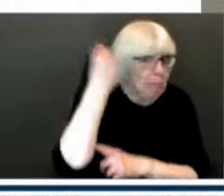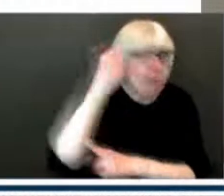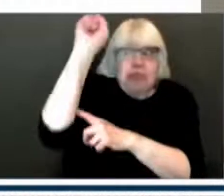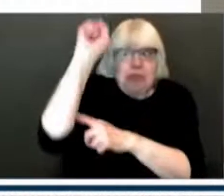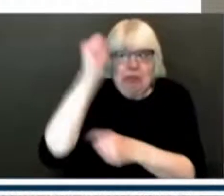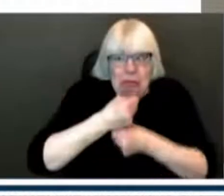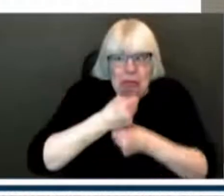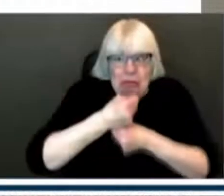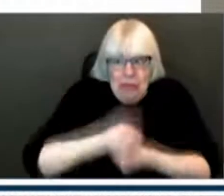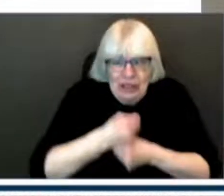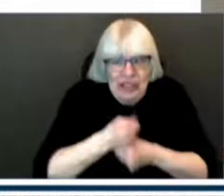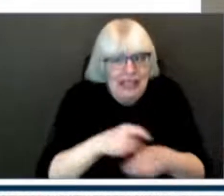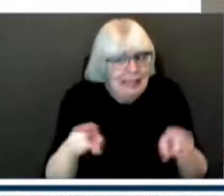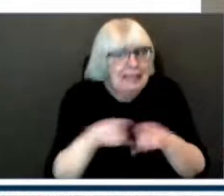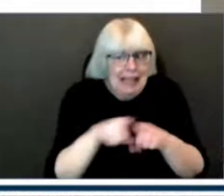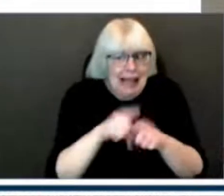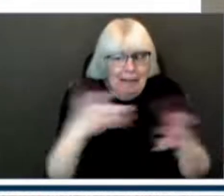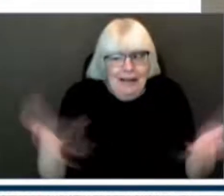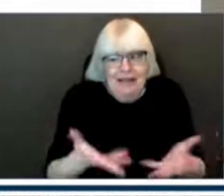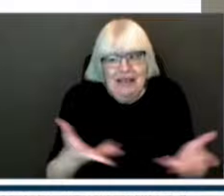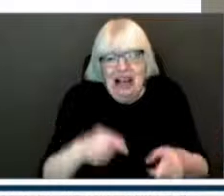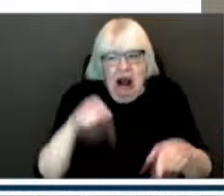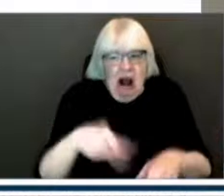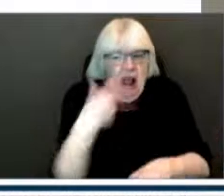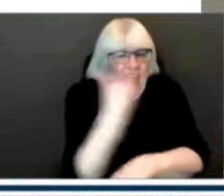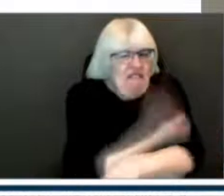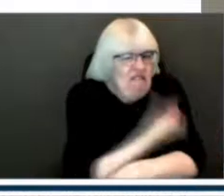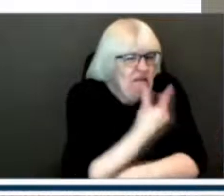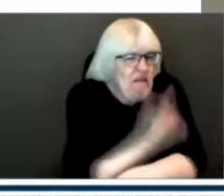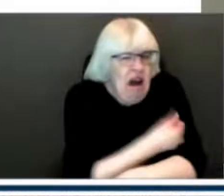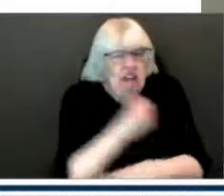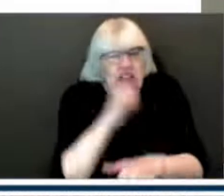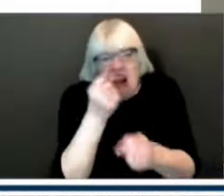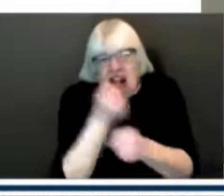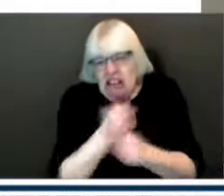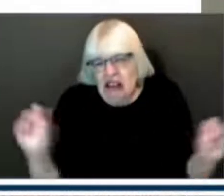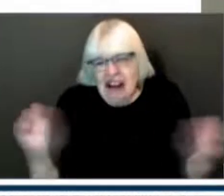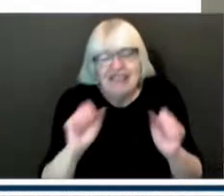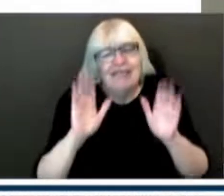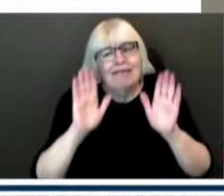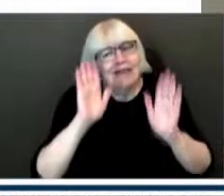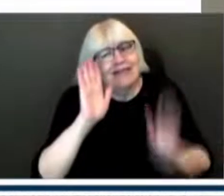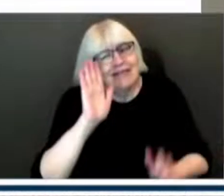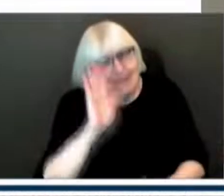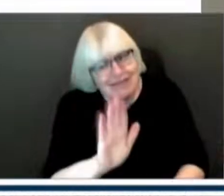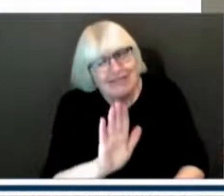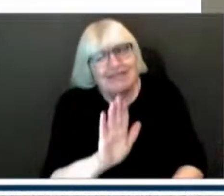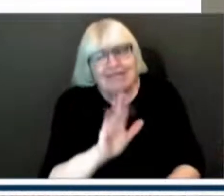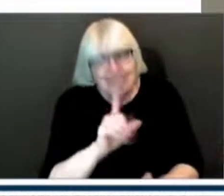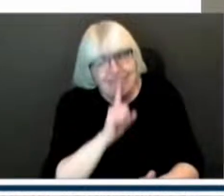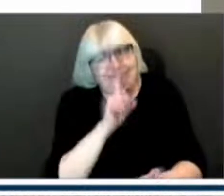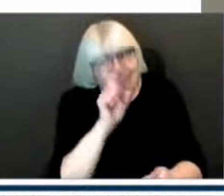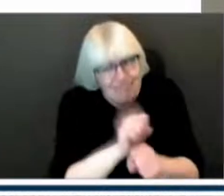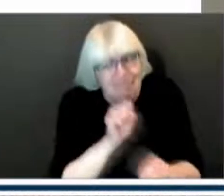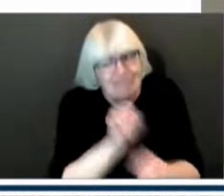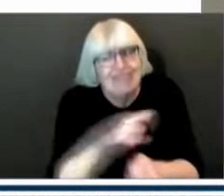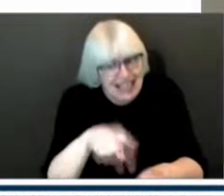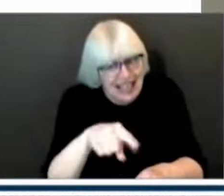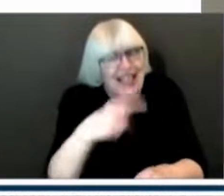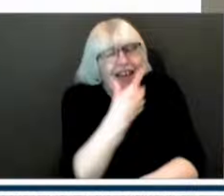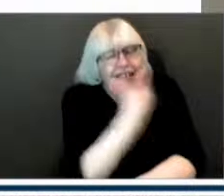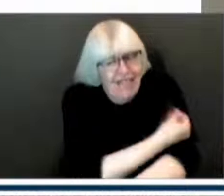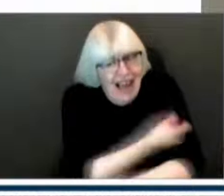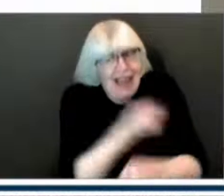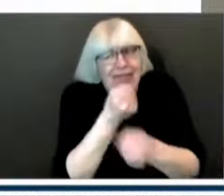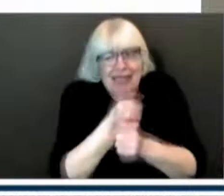and critically important to our ability to ease restrictions. Nova Scotia is one of the leaders in the country in our vaccine